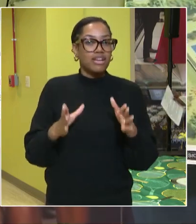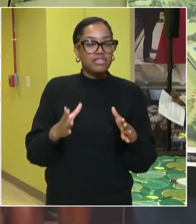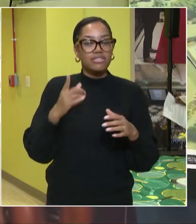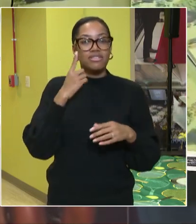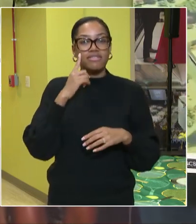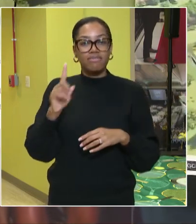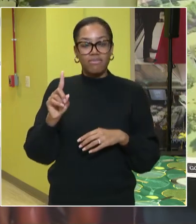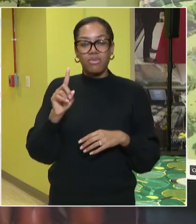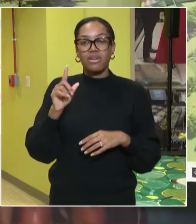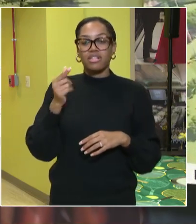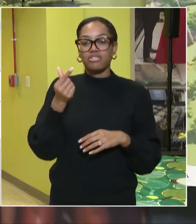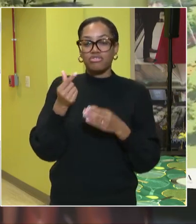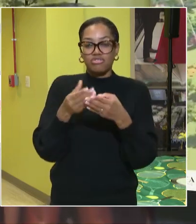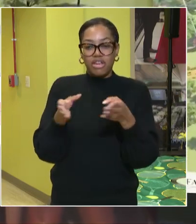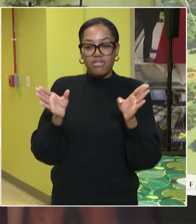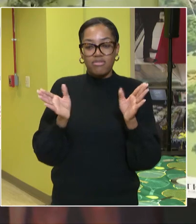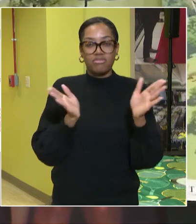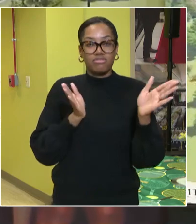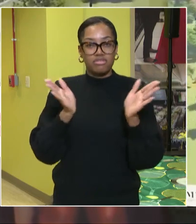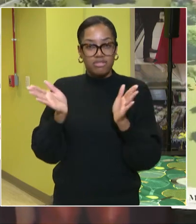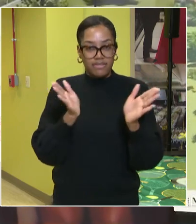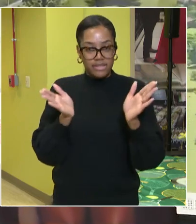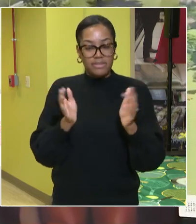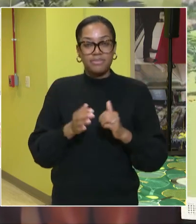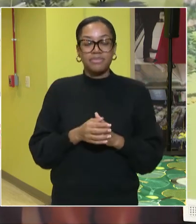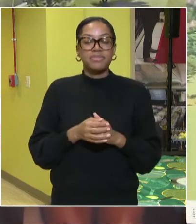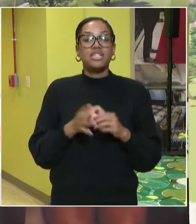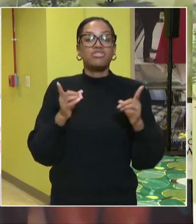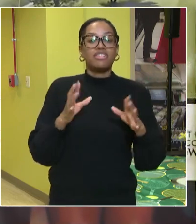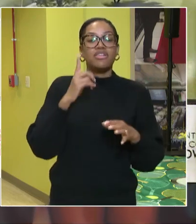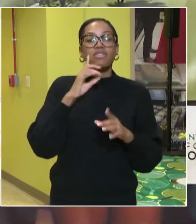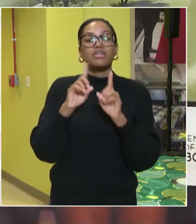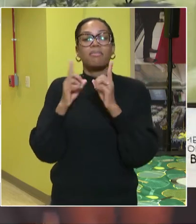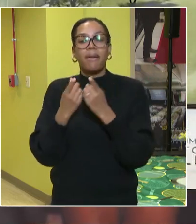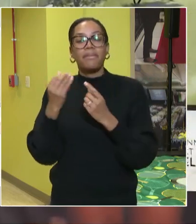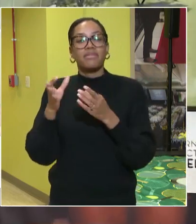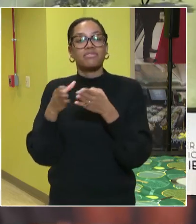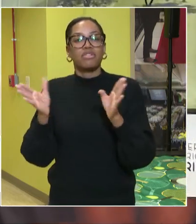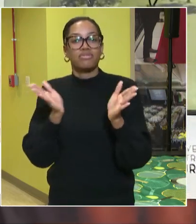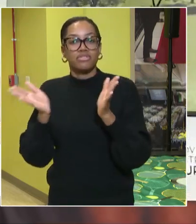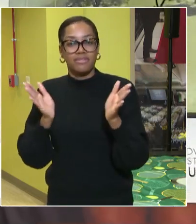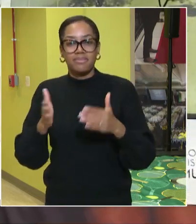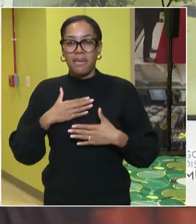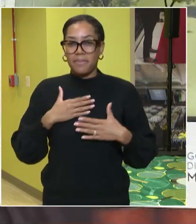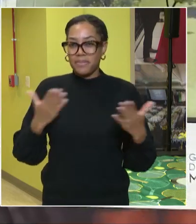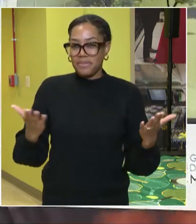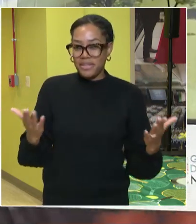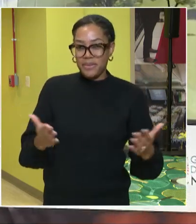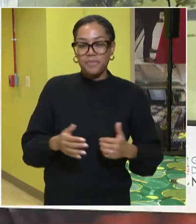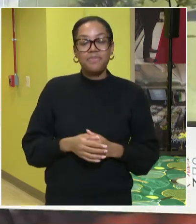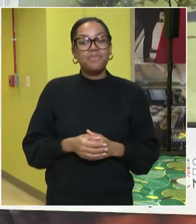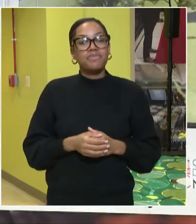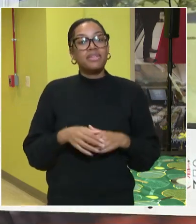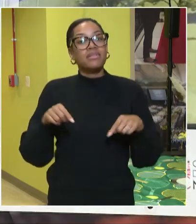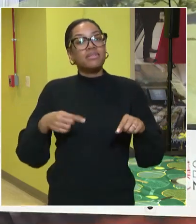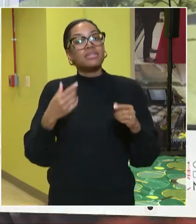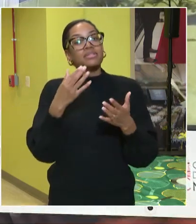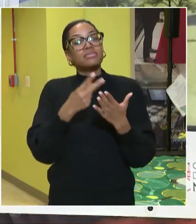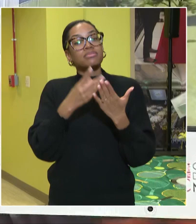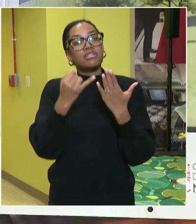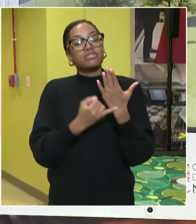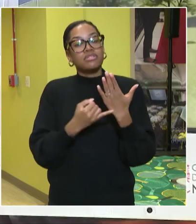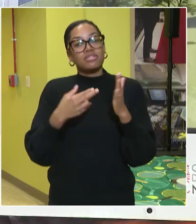General Services, and we're so happy to be here. This project represents one of